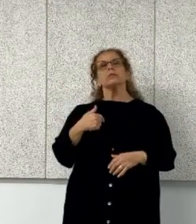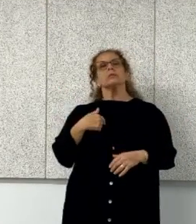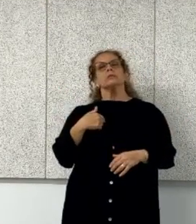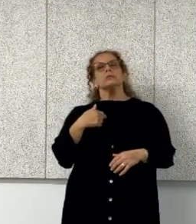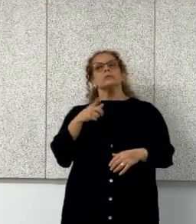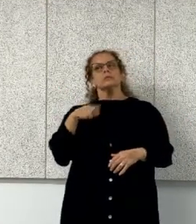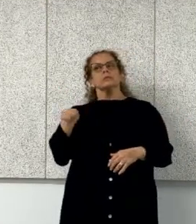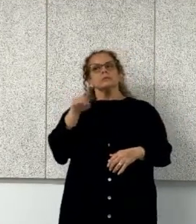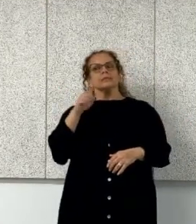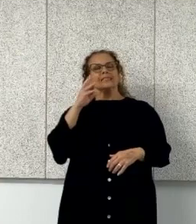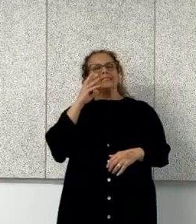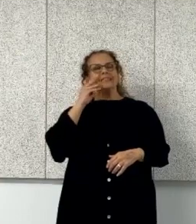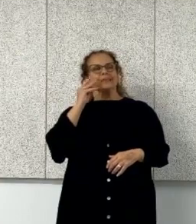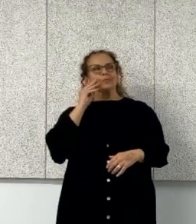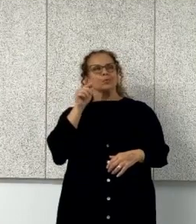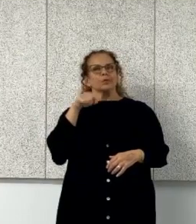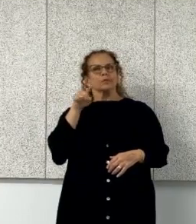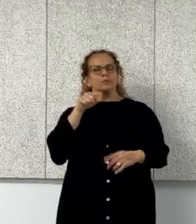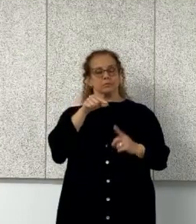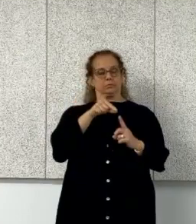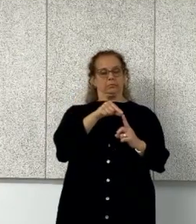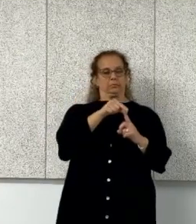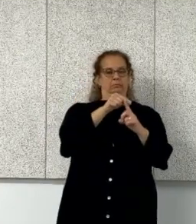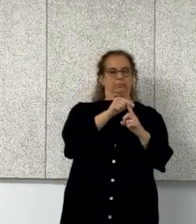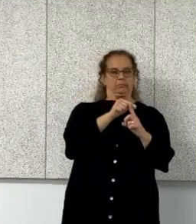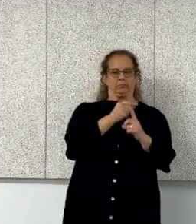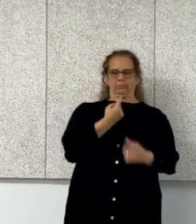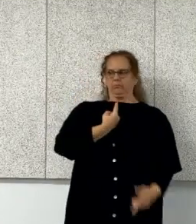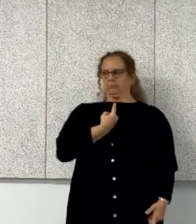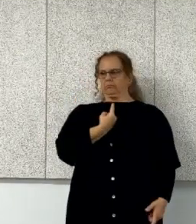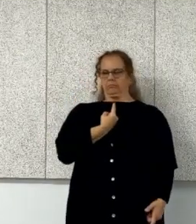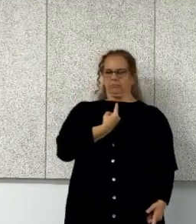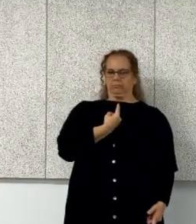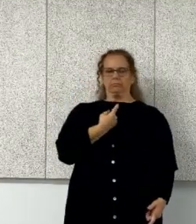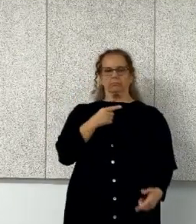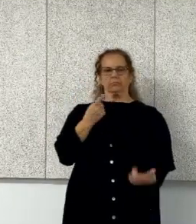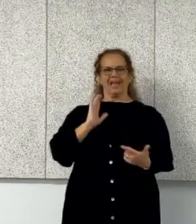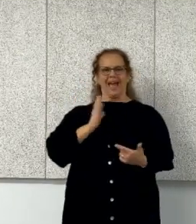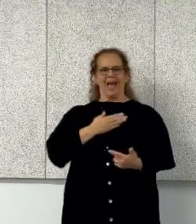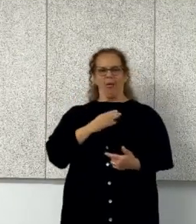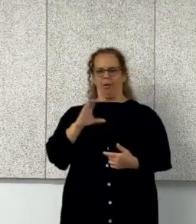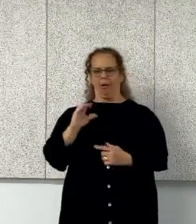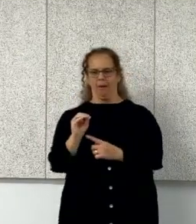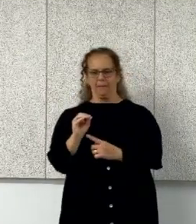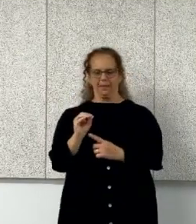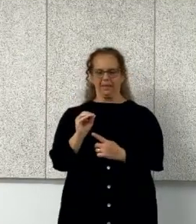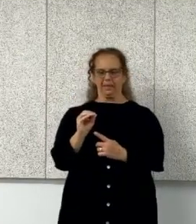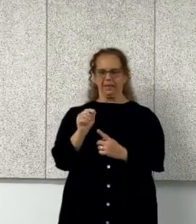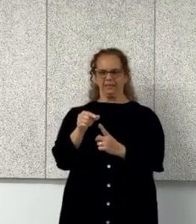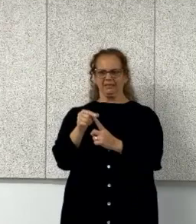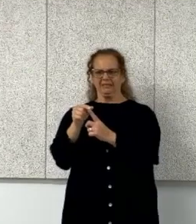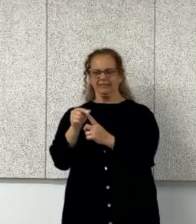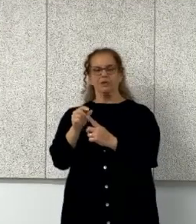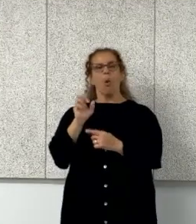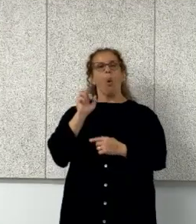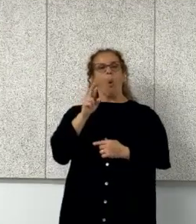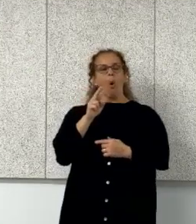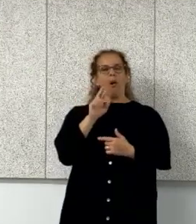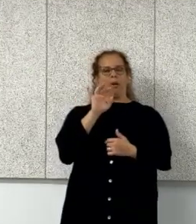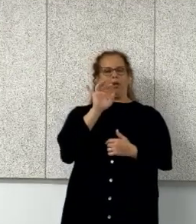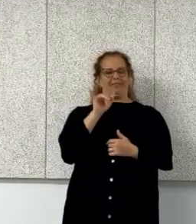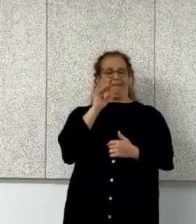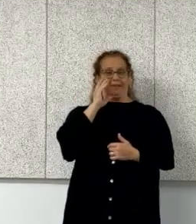is something unique to them, something that's unique happening in their organization, or whether what they're experiencing is actually part of a larger sort of